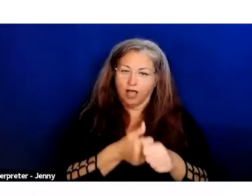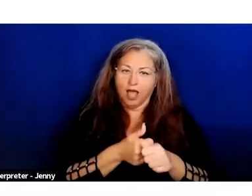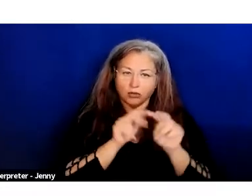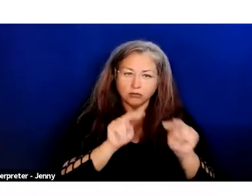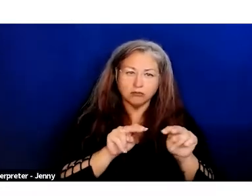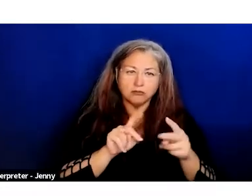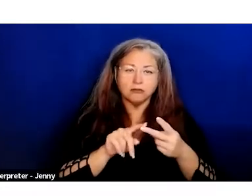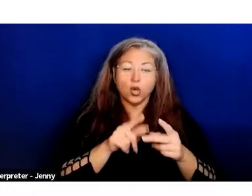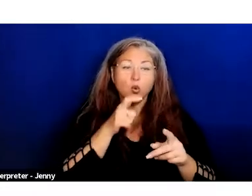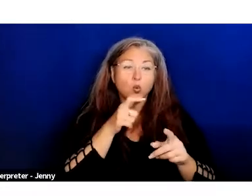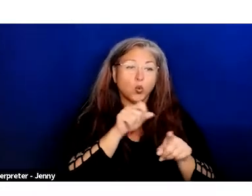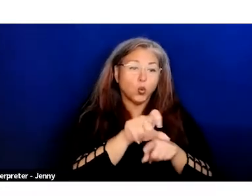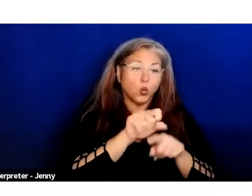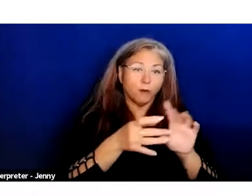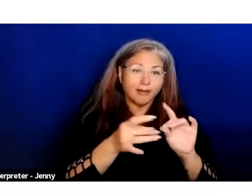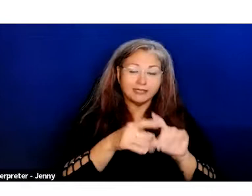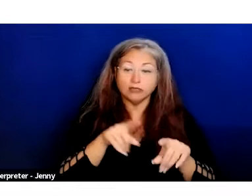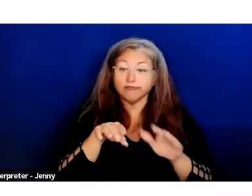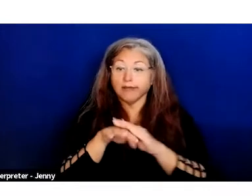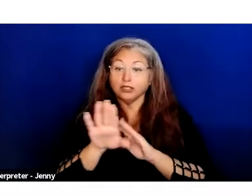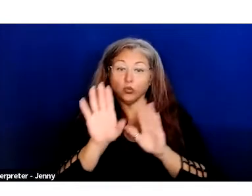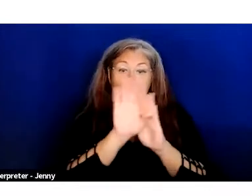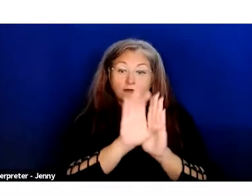message, the access into your photos,